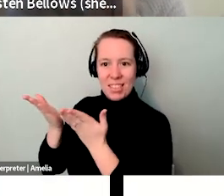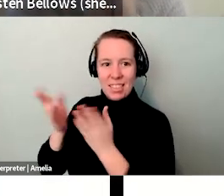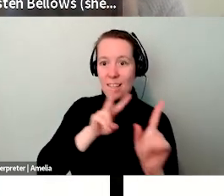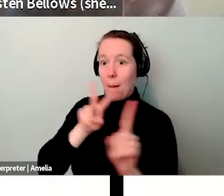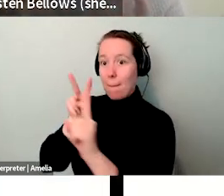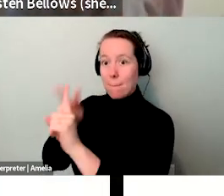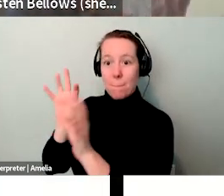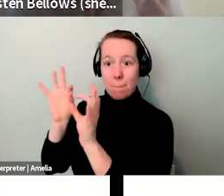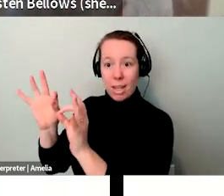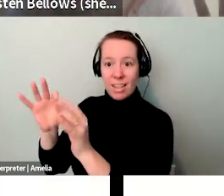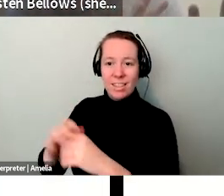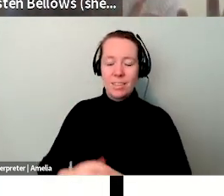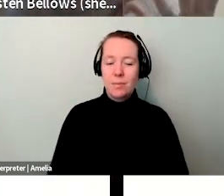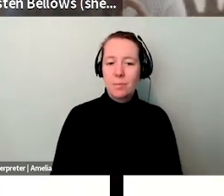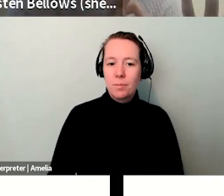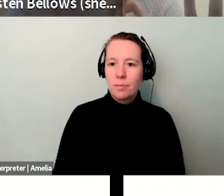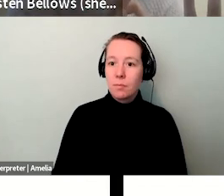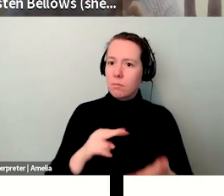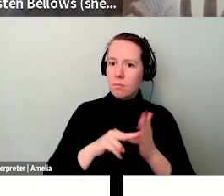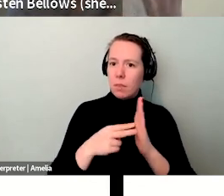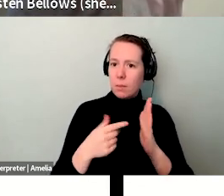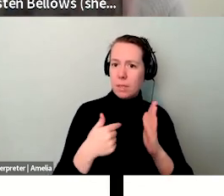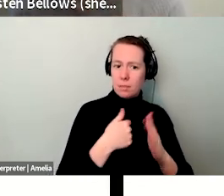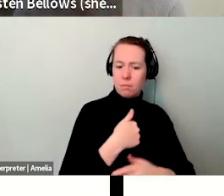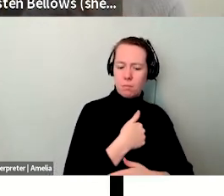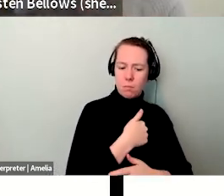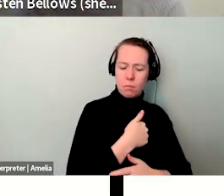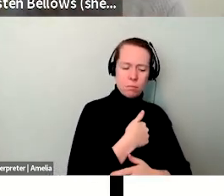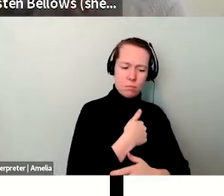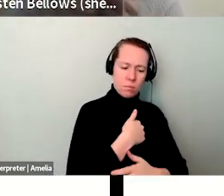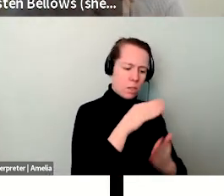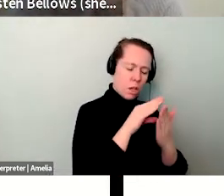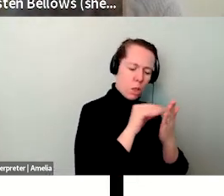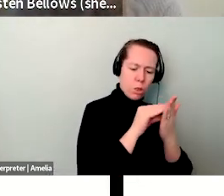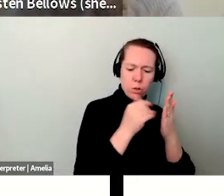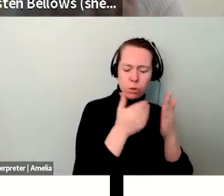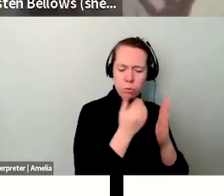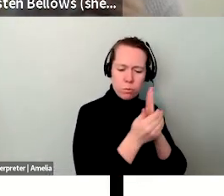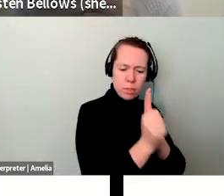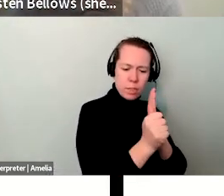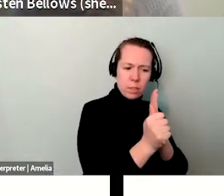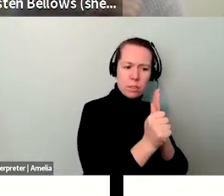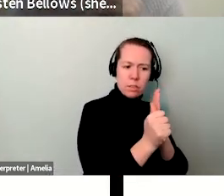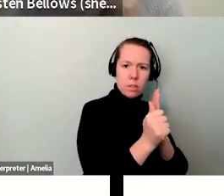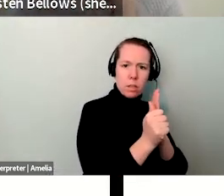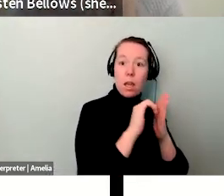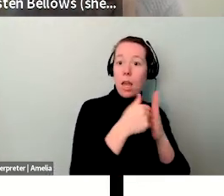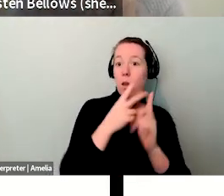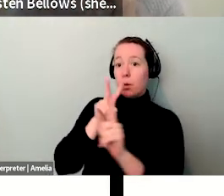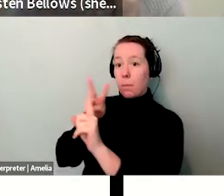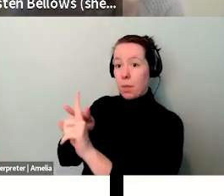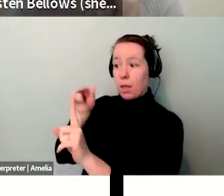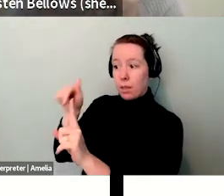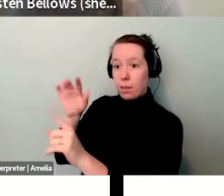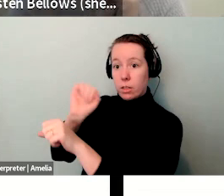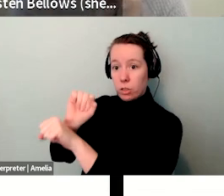experience as well. So also linking what I've learned to manage my mental health to skills that I will use in that job, I've found